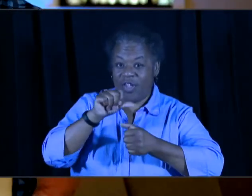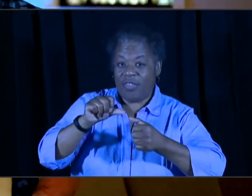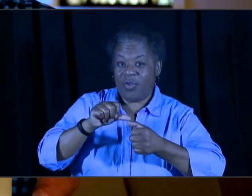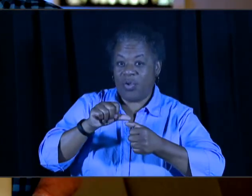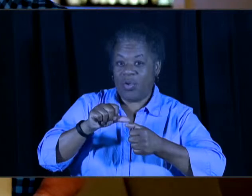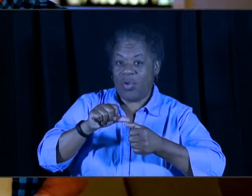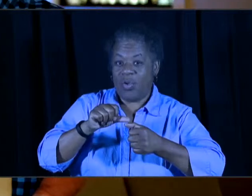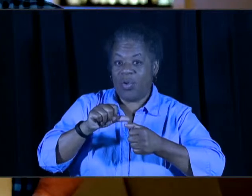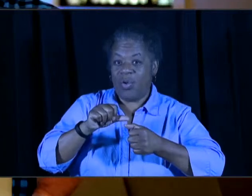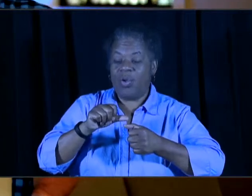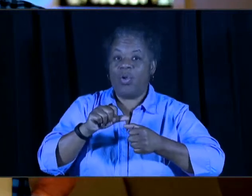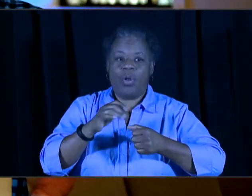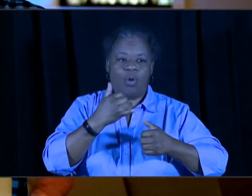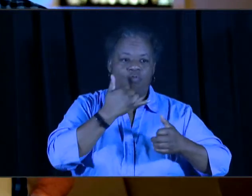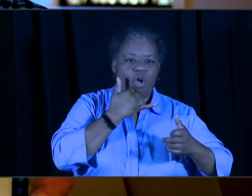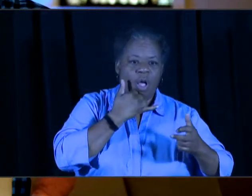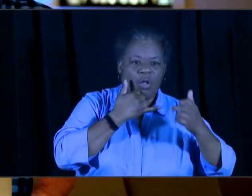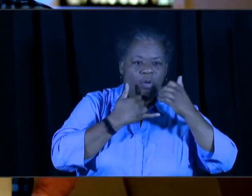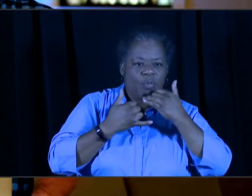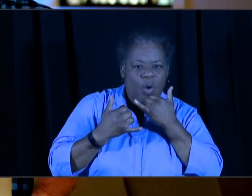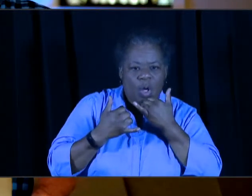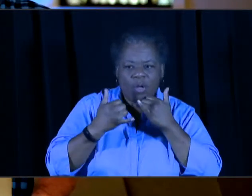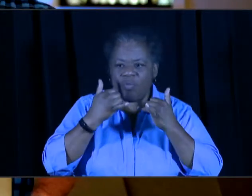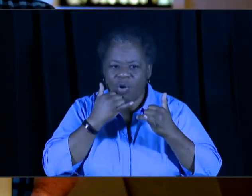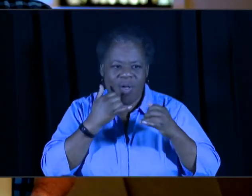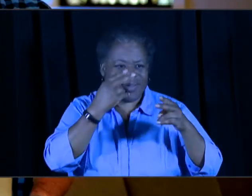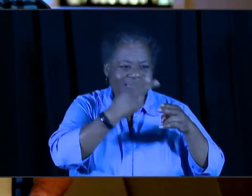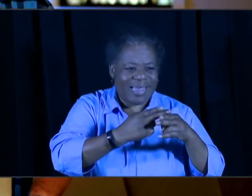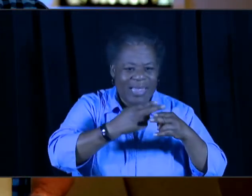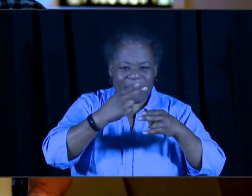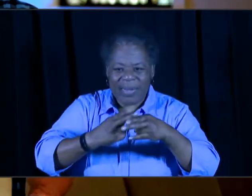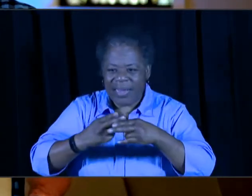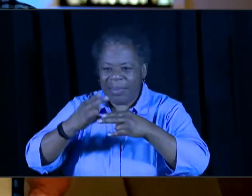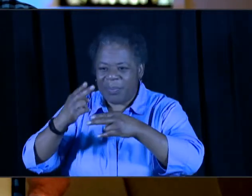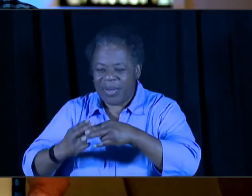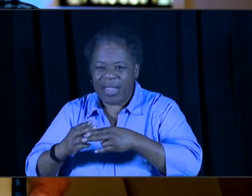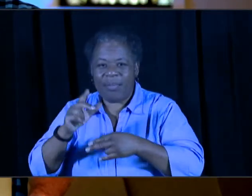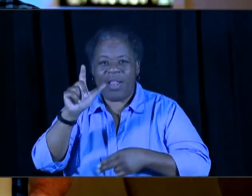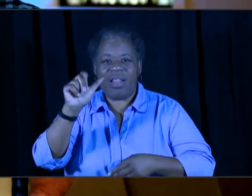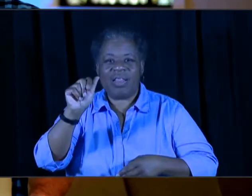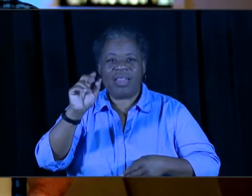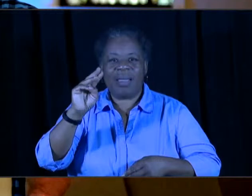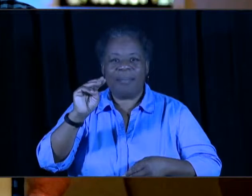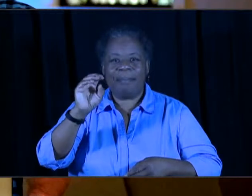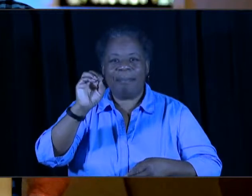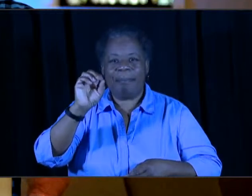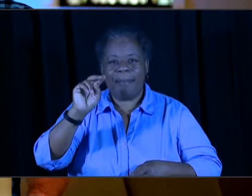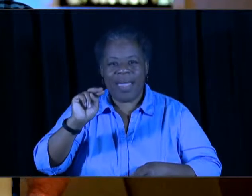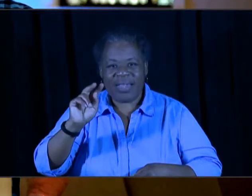to name the wrongs, to lament them, to own our participation in